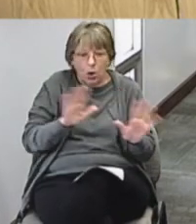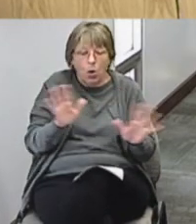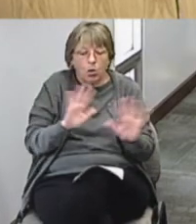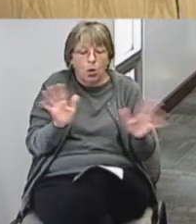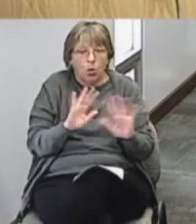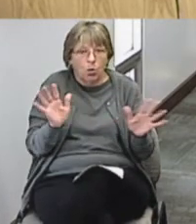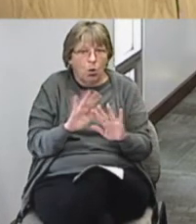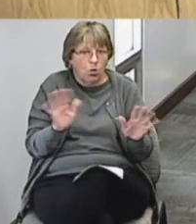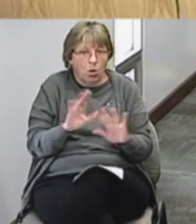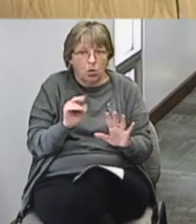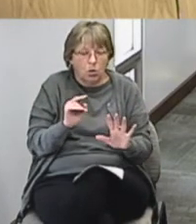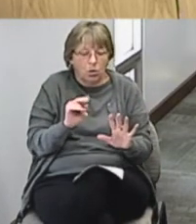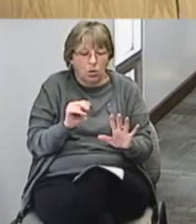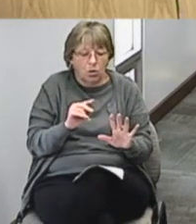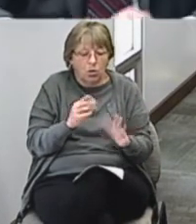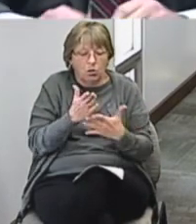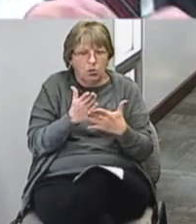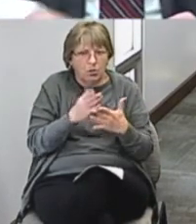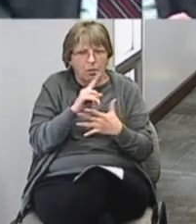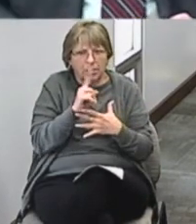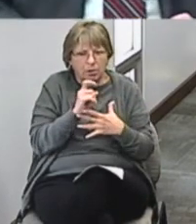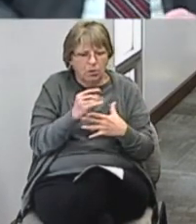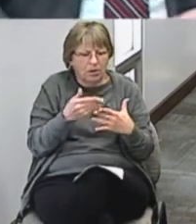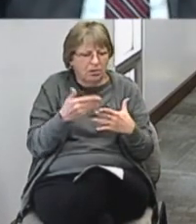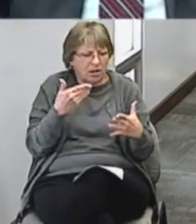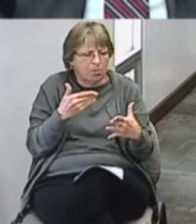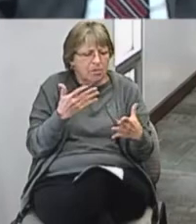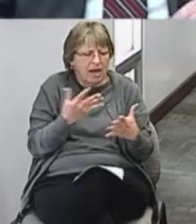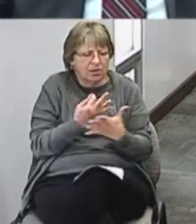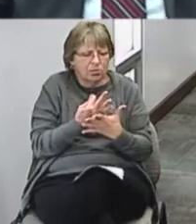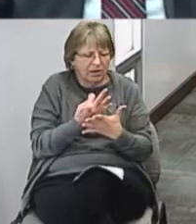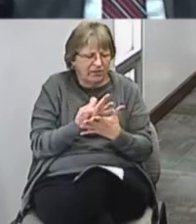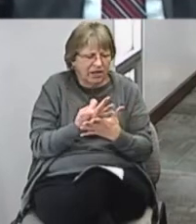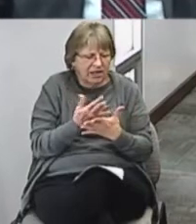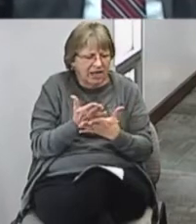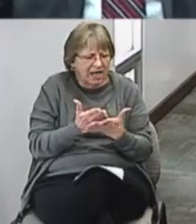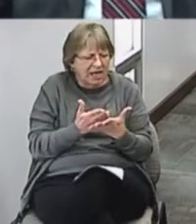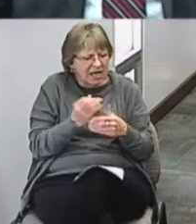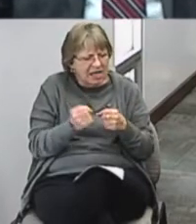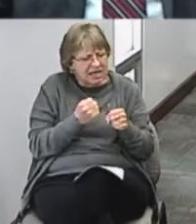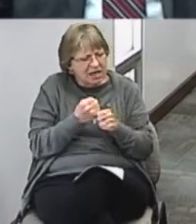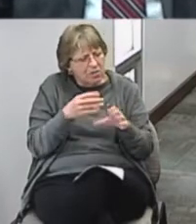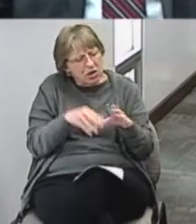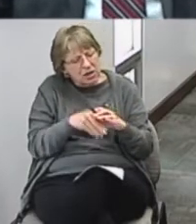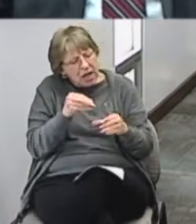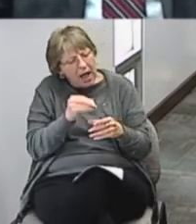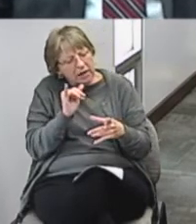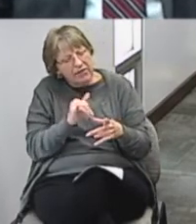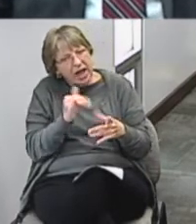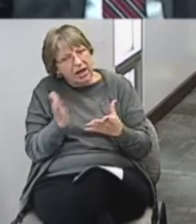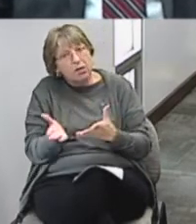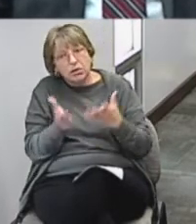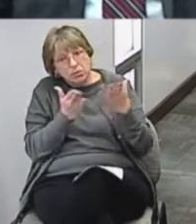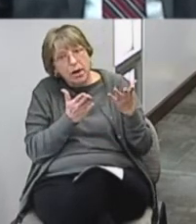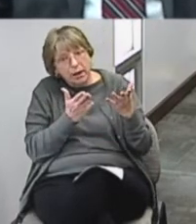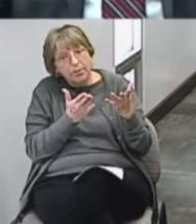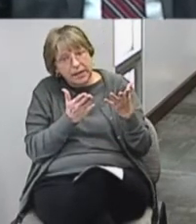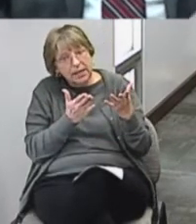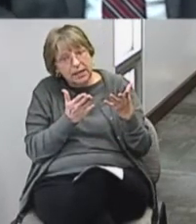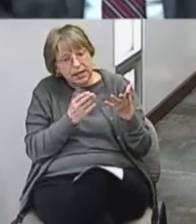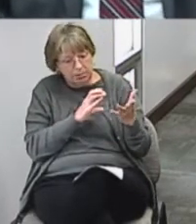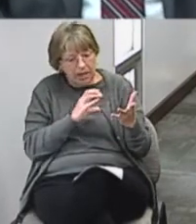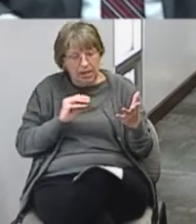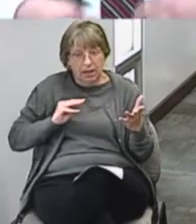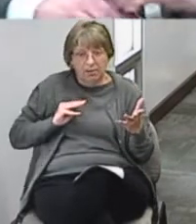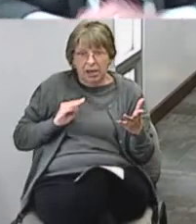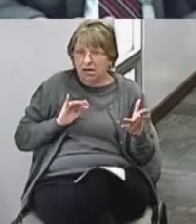There was some question. As you can see in the past there, where we funded some years out of that, and it was recommended by the committee